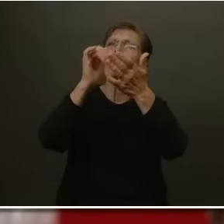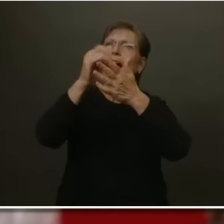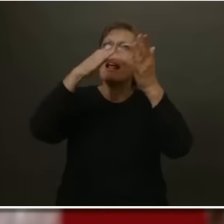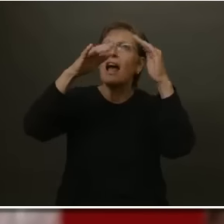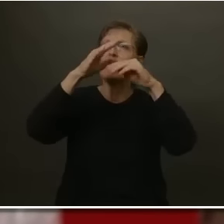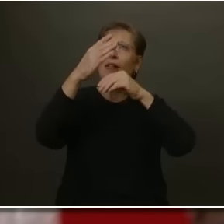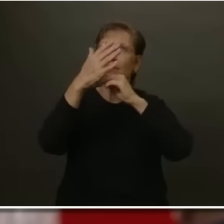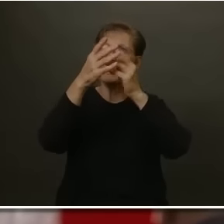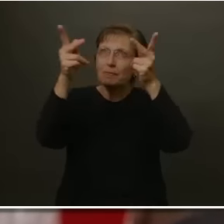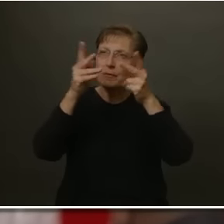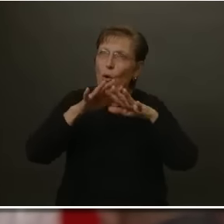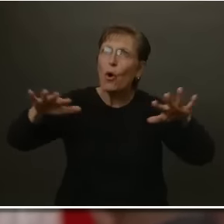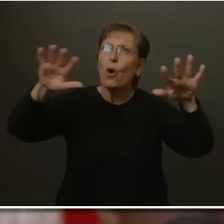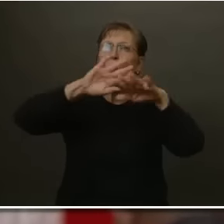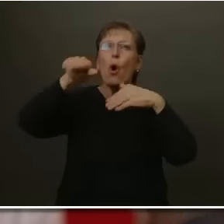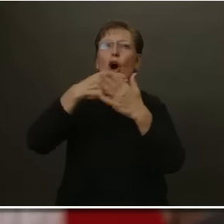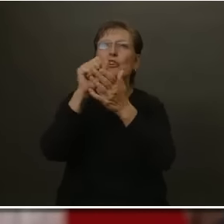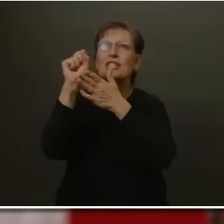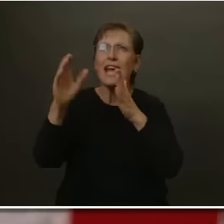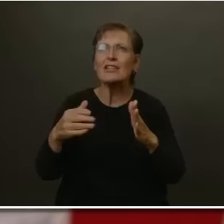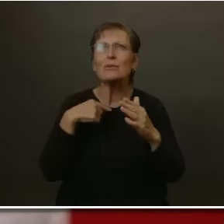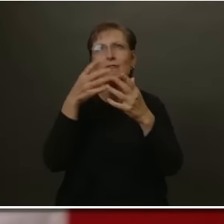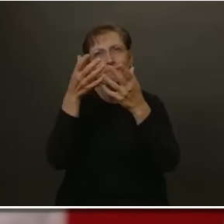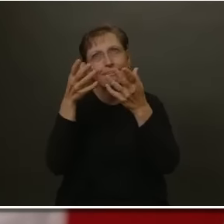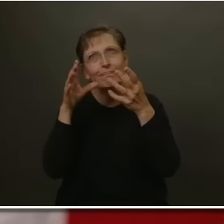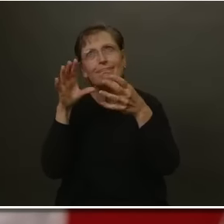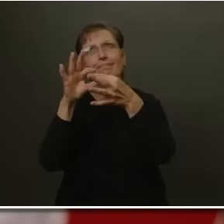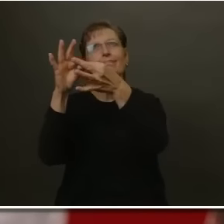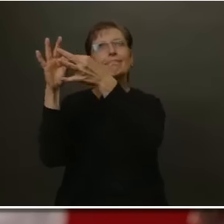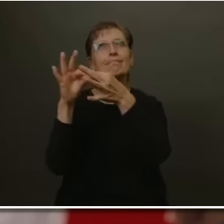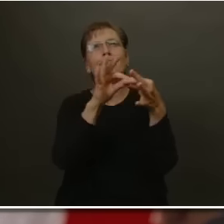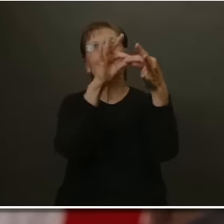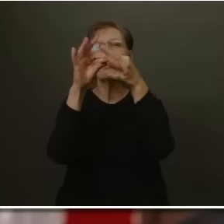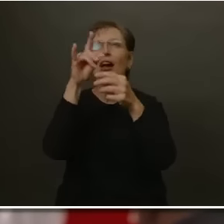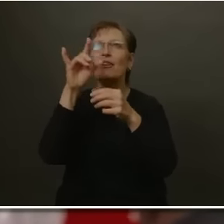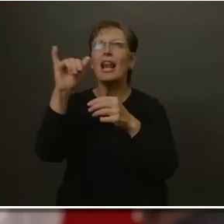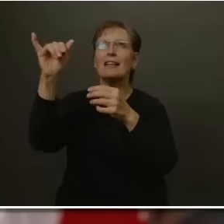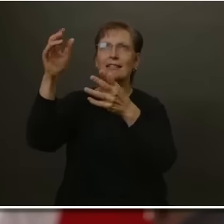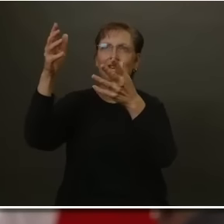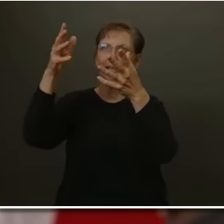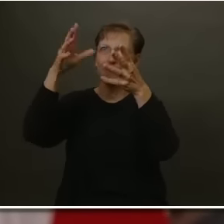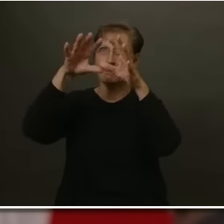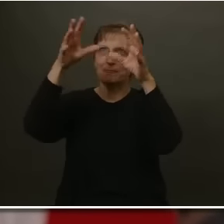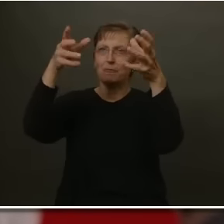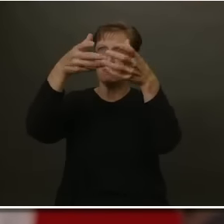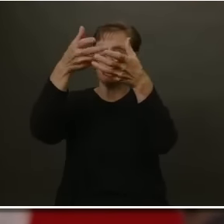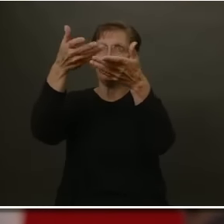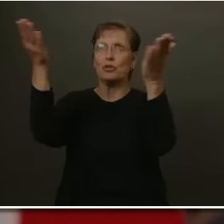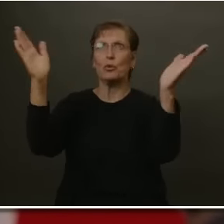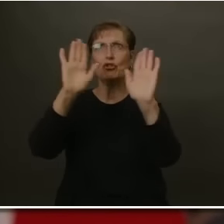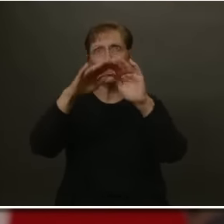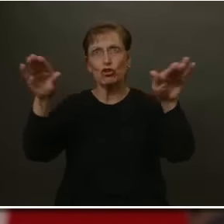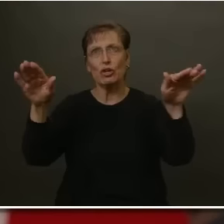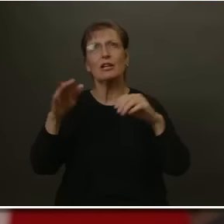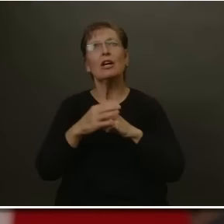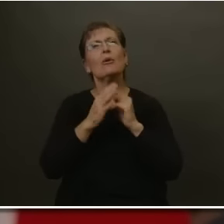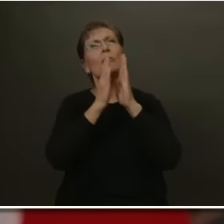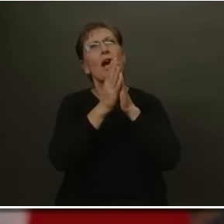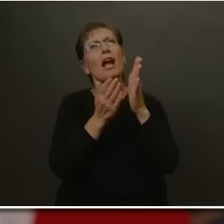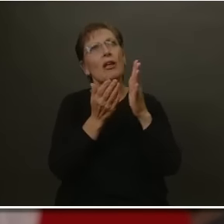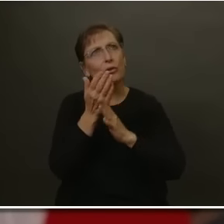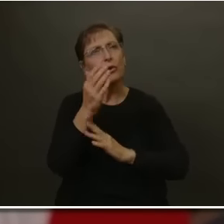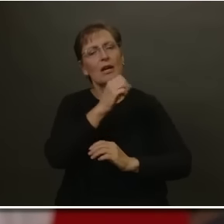where, with all your saints, we may enter the everlasting heritage of your children. Through Jesus Christ, our Savior, the firstborn of all